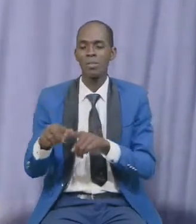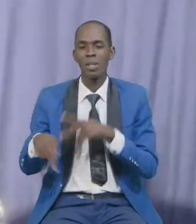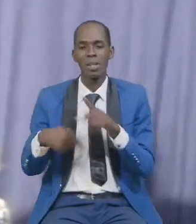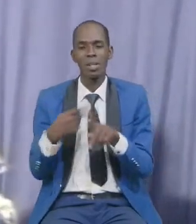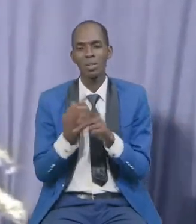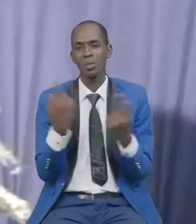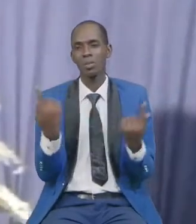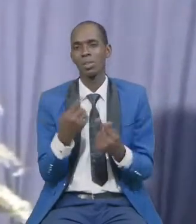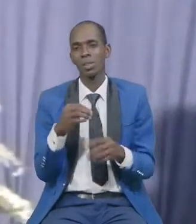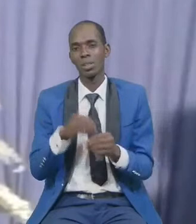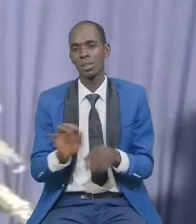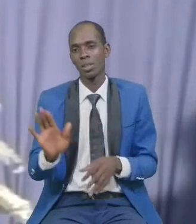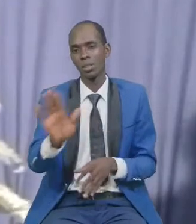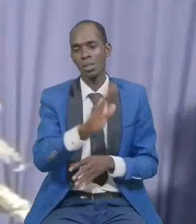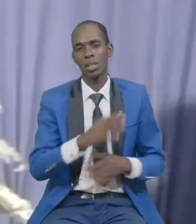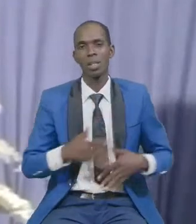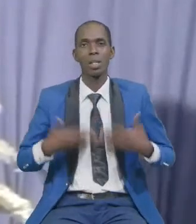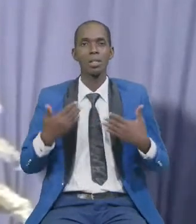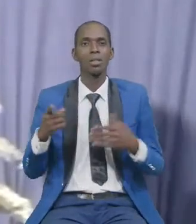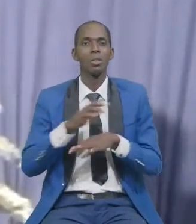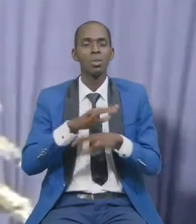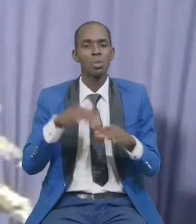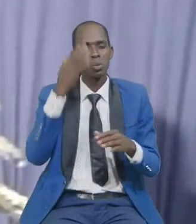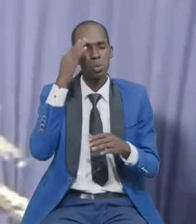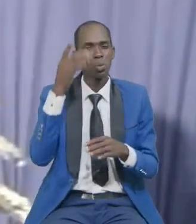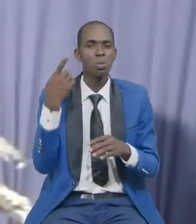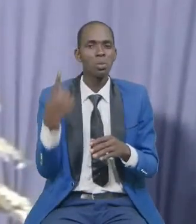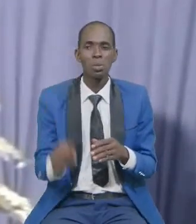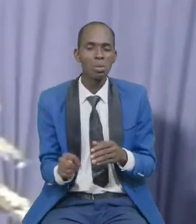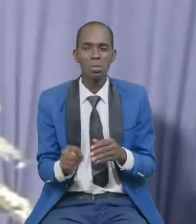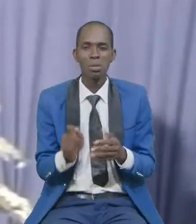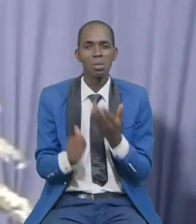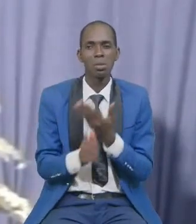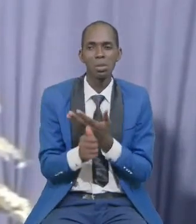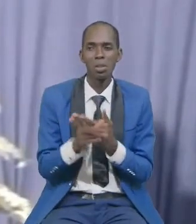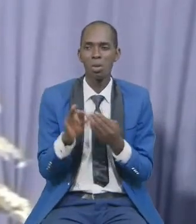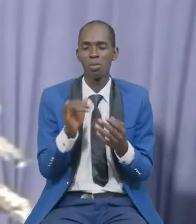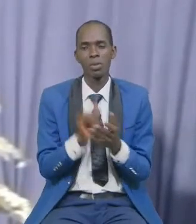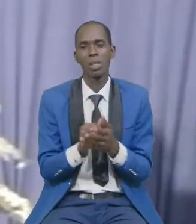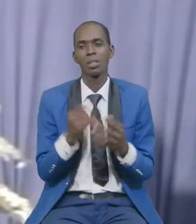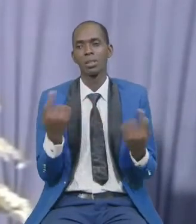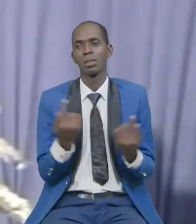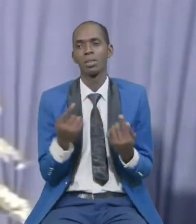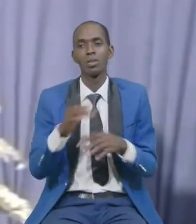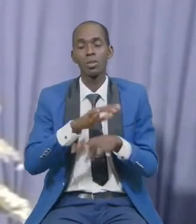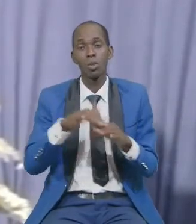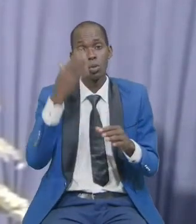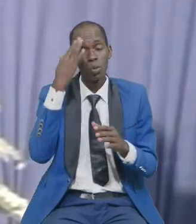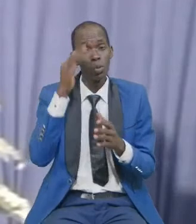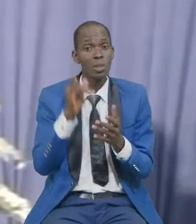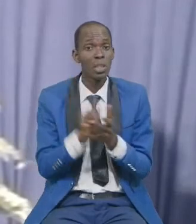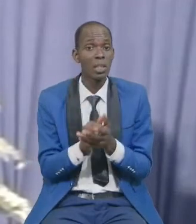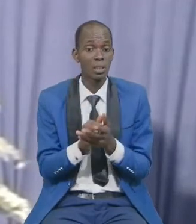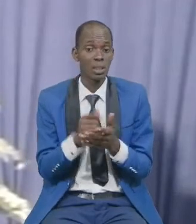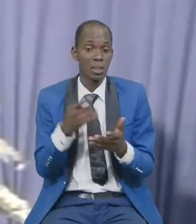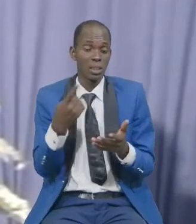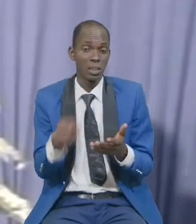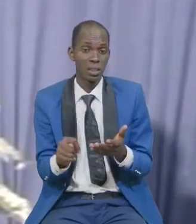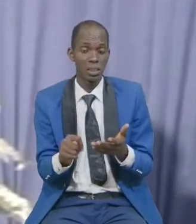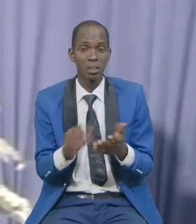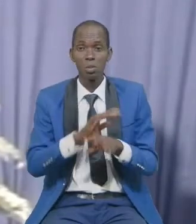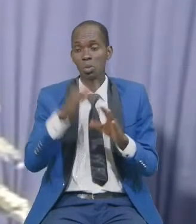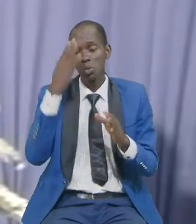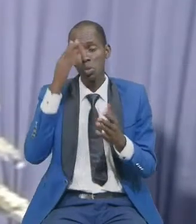lives. They didn't know the consequence of those sins. They didn't know the soul that sinneth, it shall